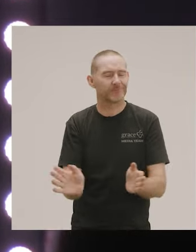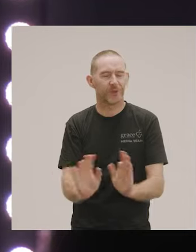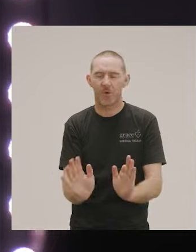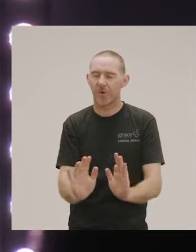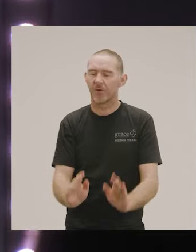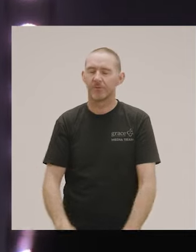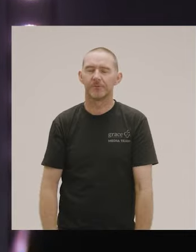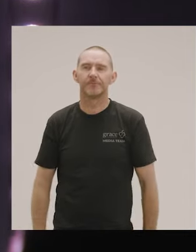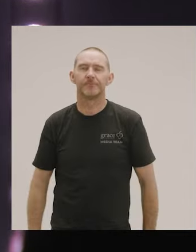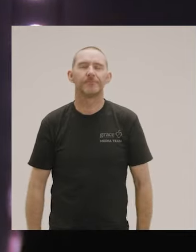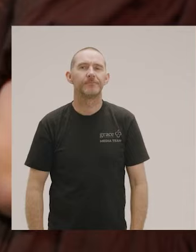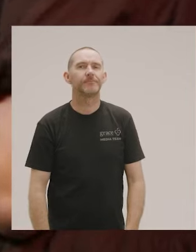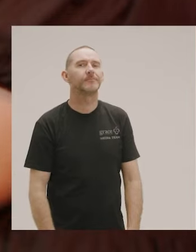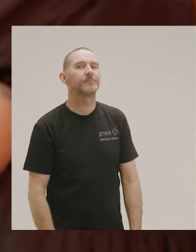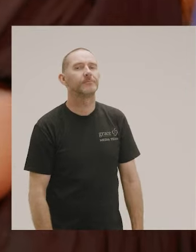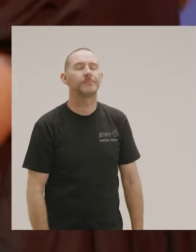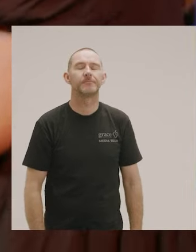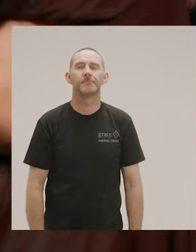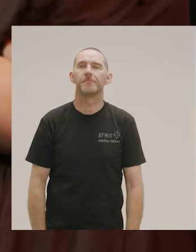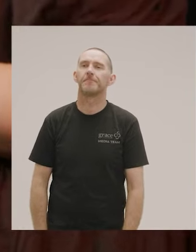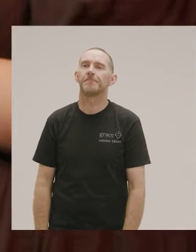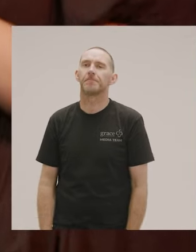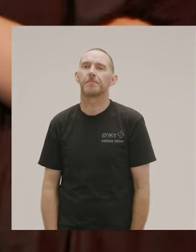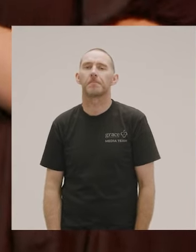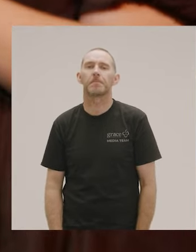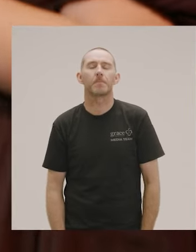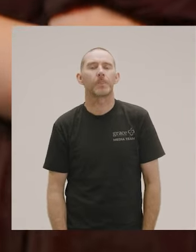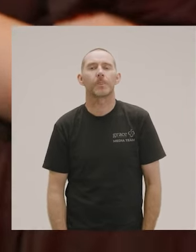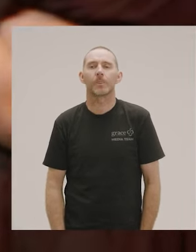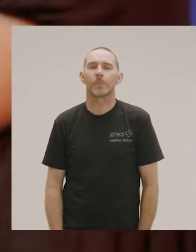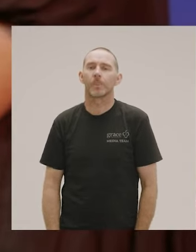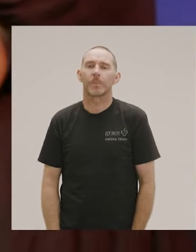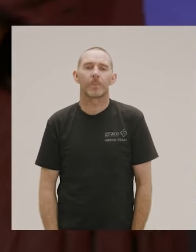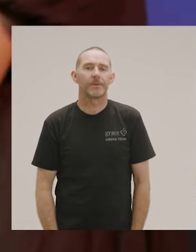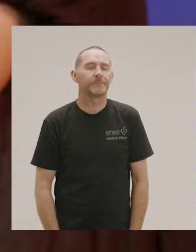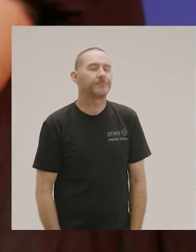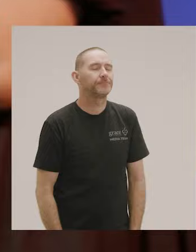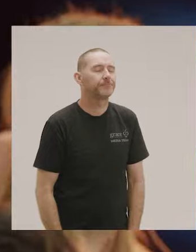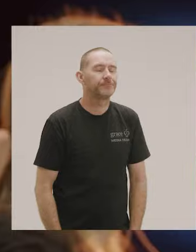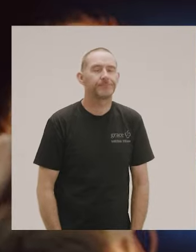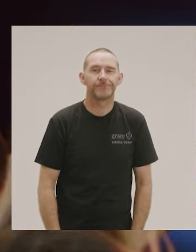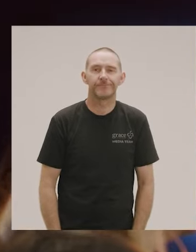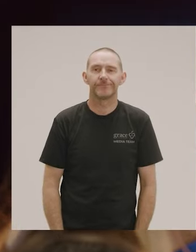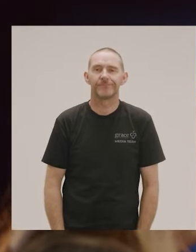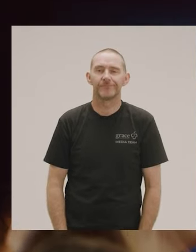Do you not know?